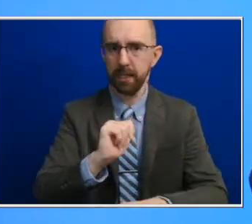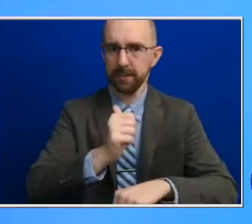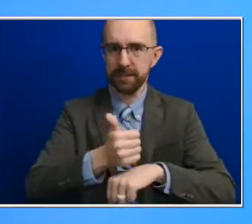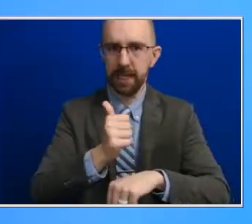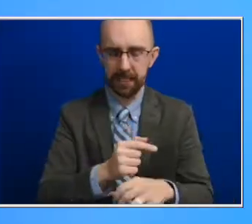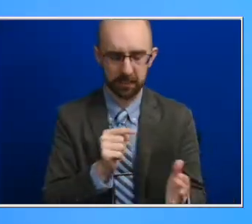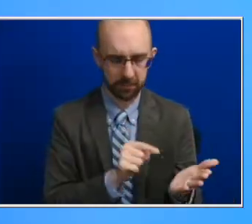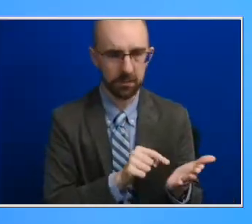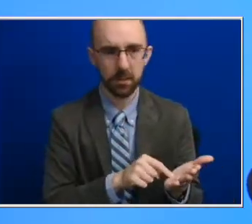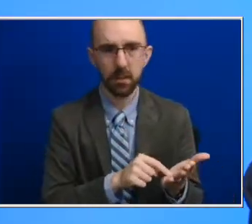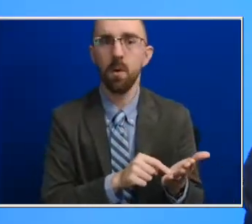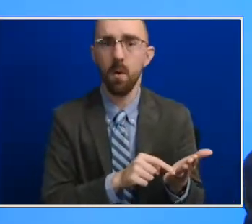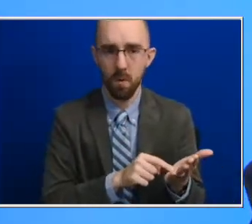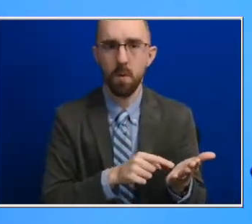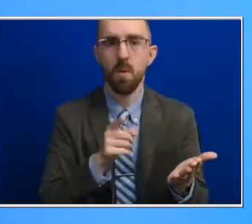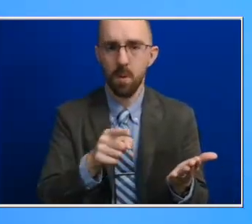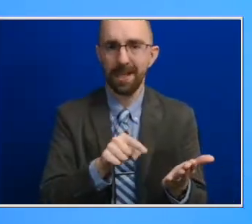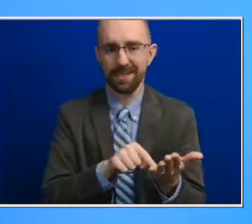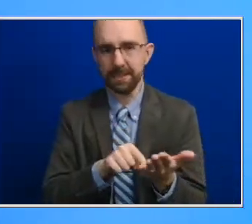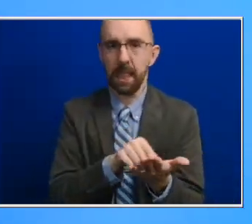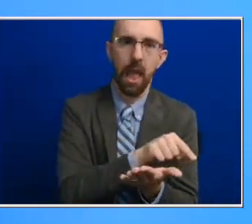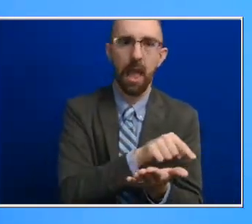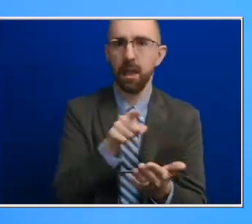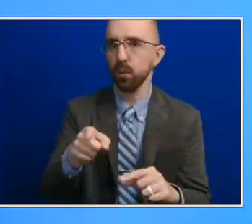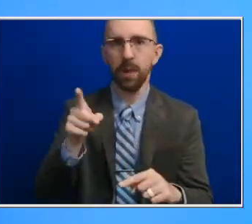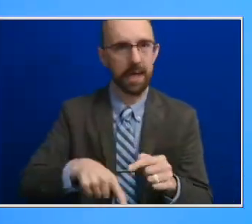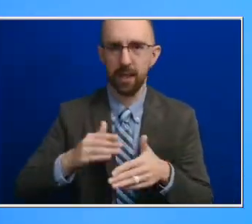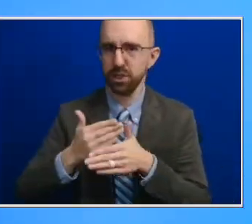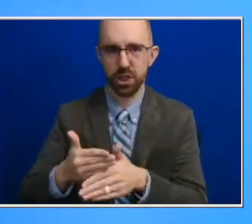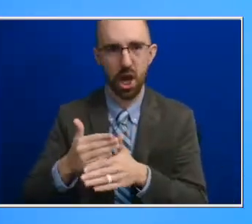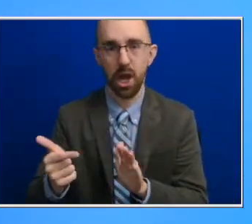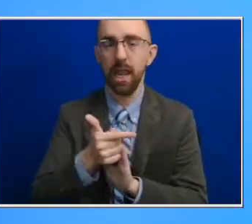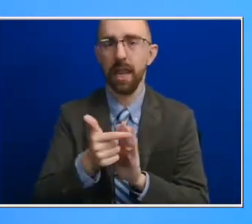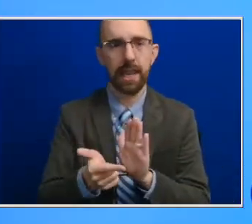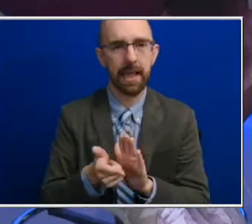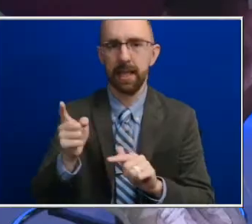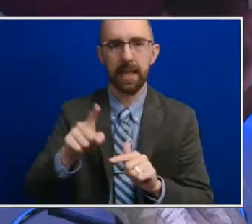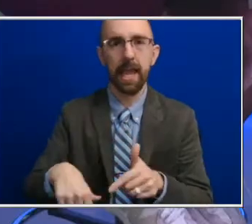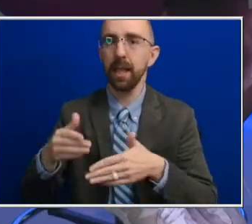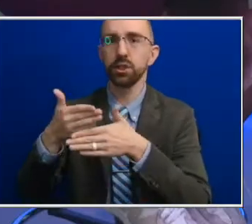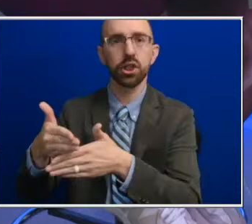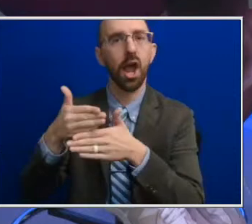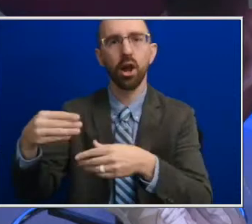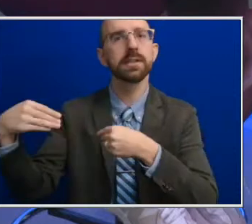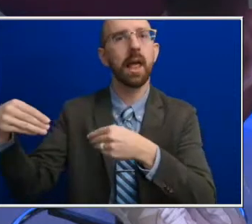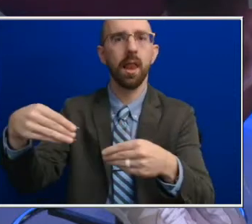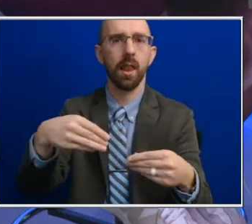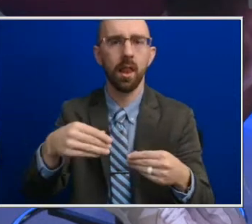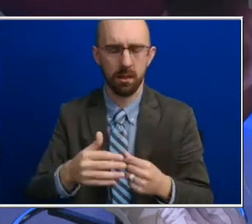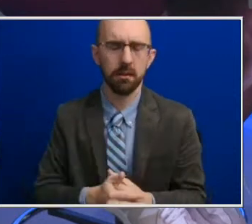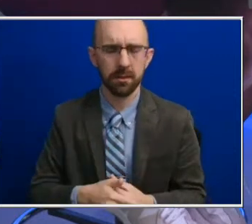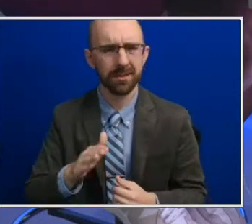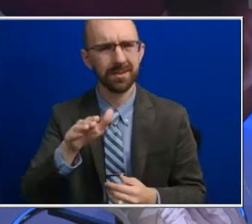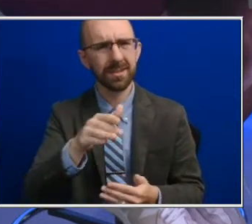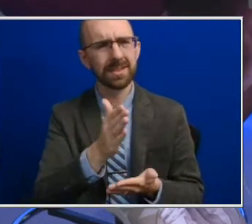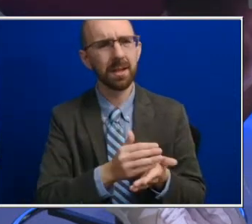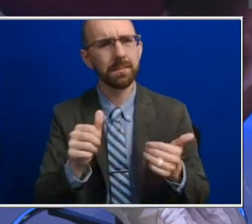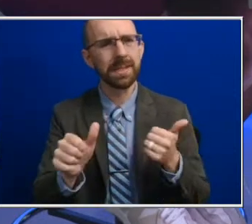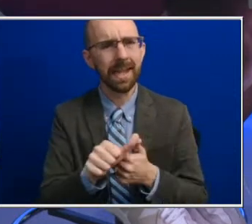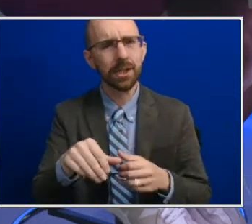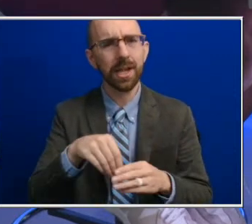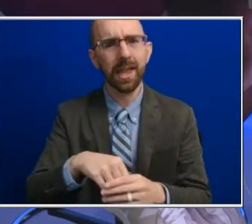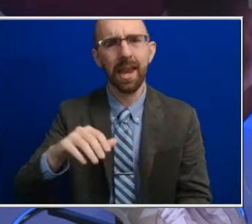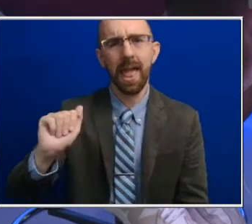slide that tag over so your data can't be shared, at least can't legally be shared. Some of the dangers listed in the American